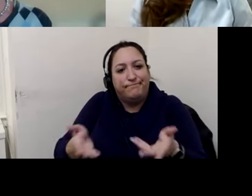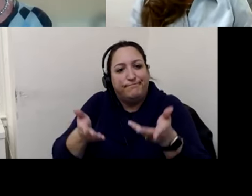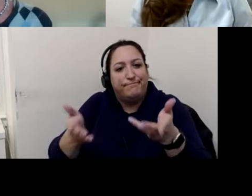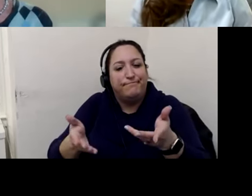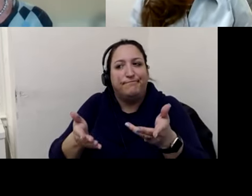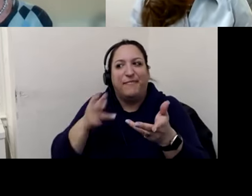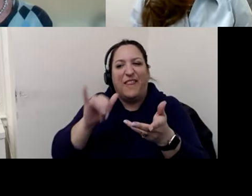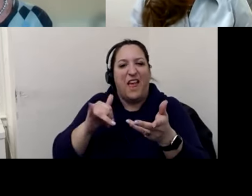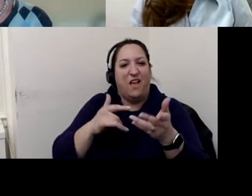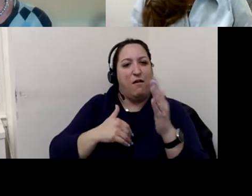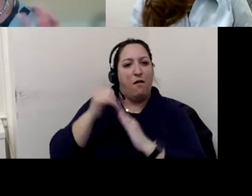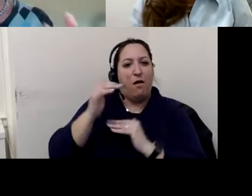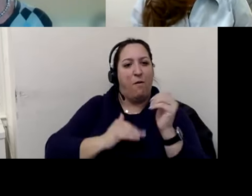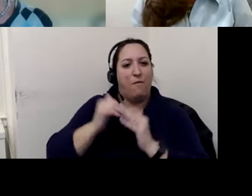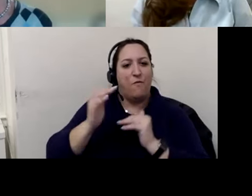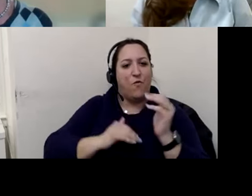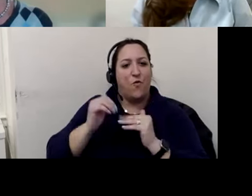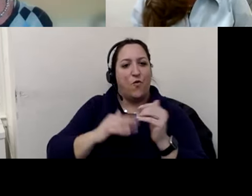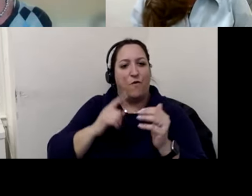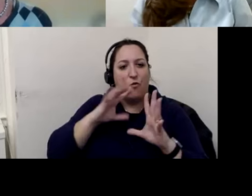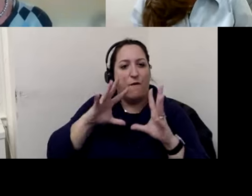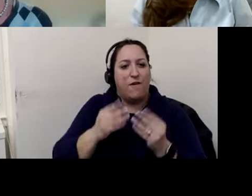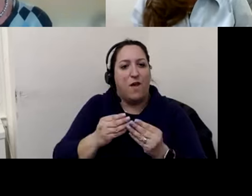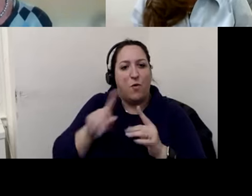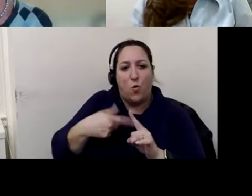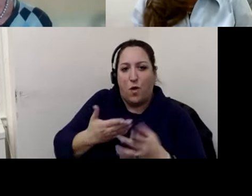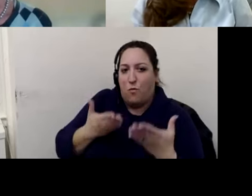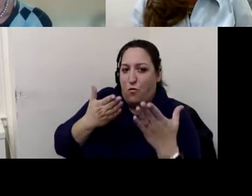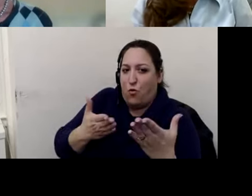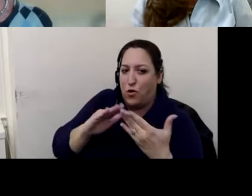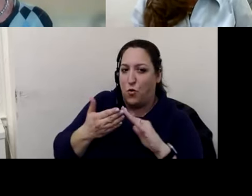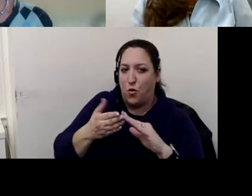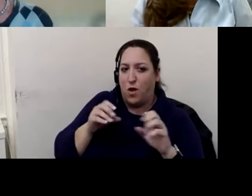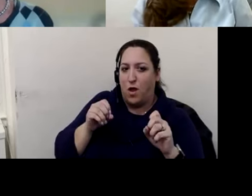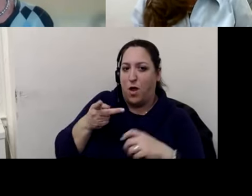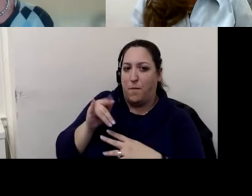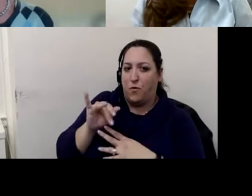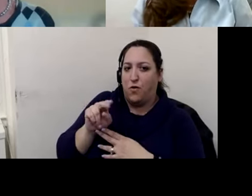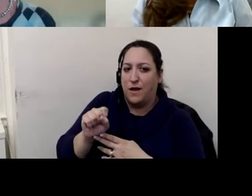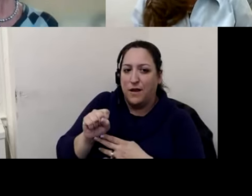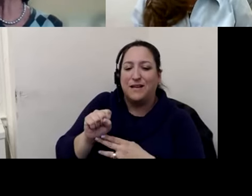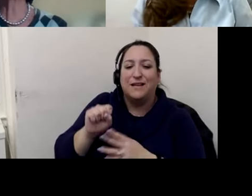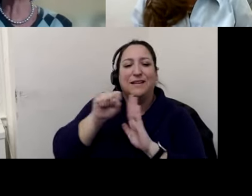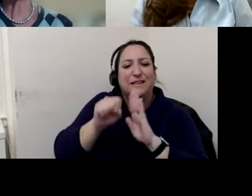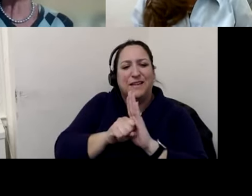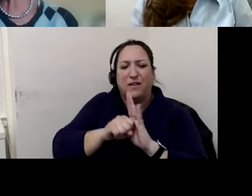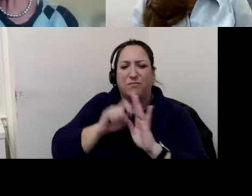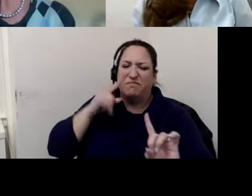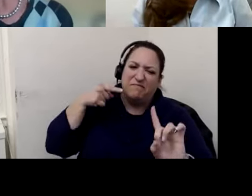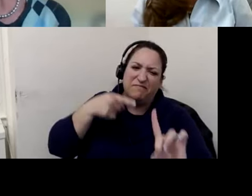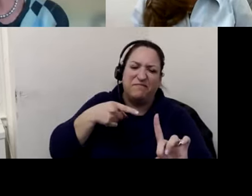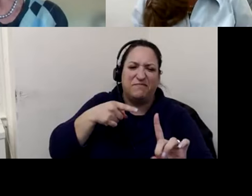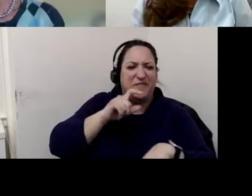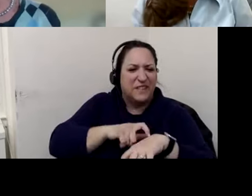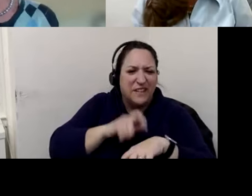level of comfort for families when we were proposing community operations. The state devoted a great deal of time